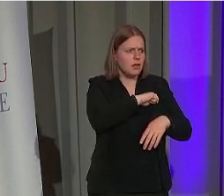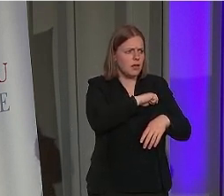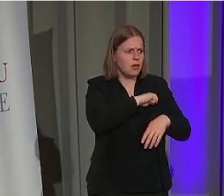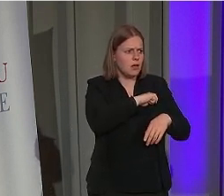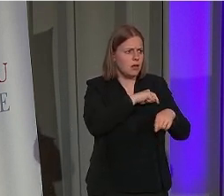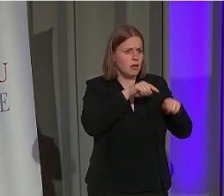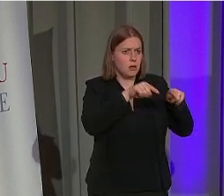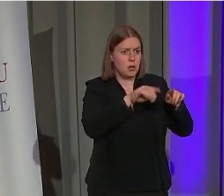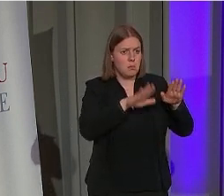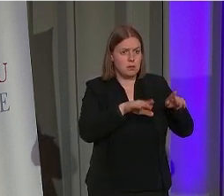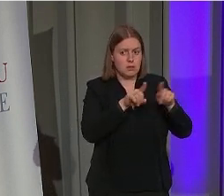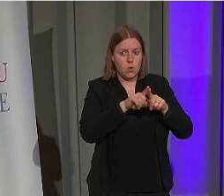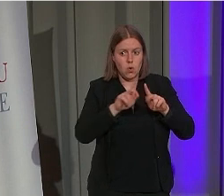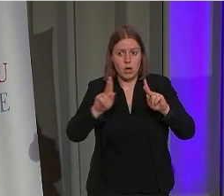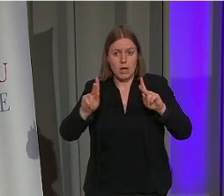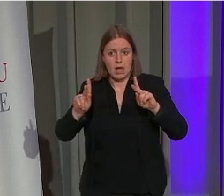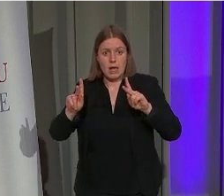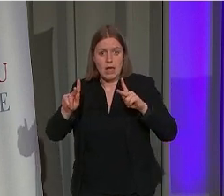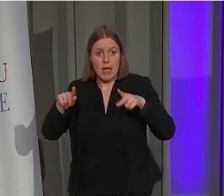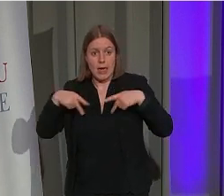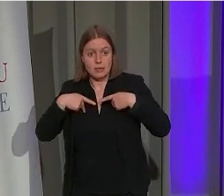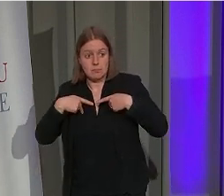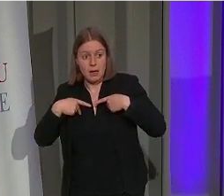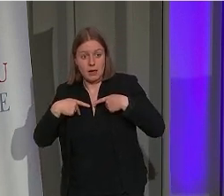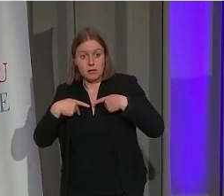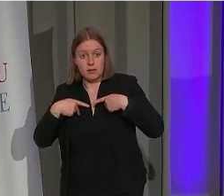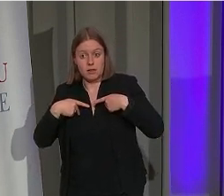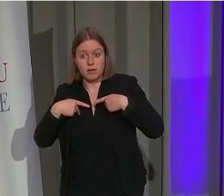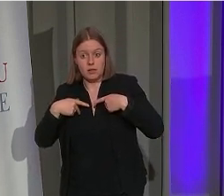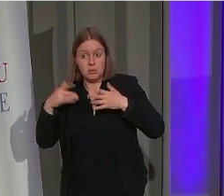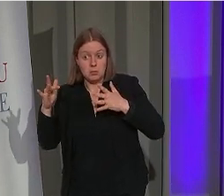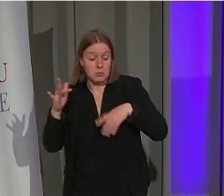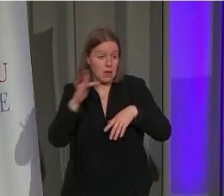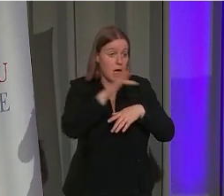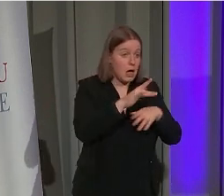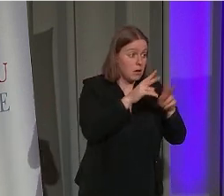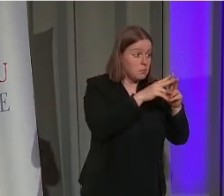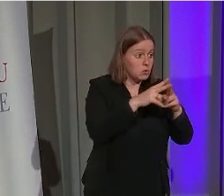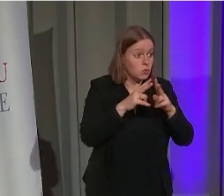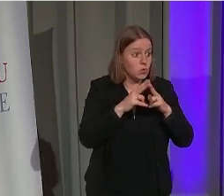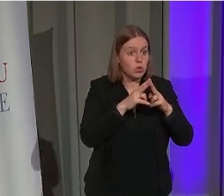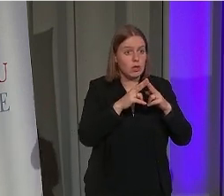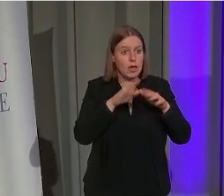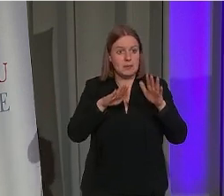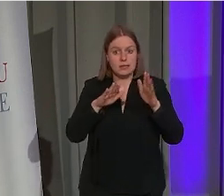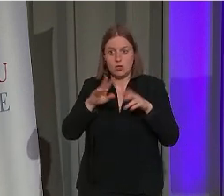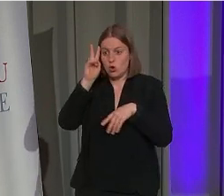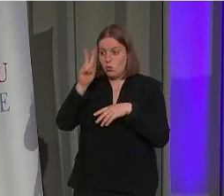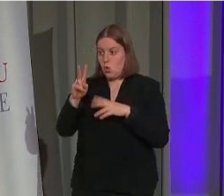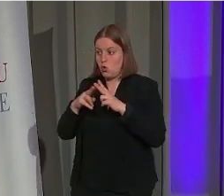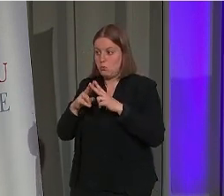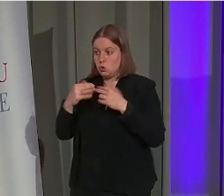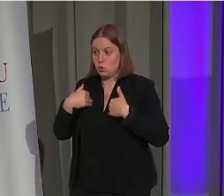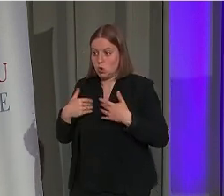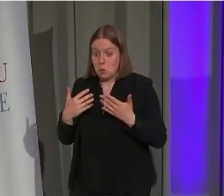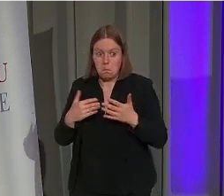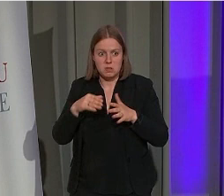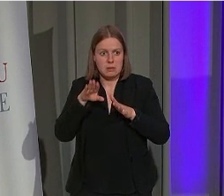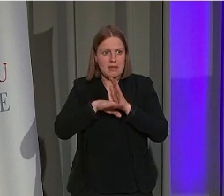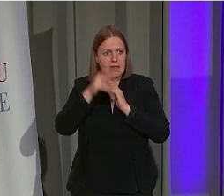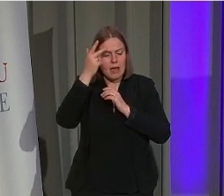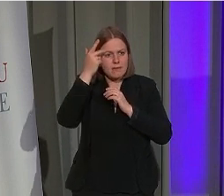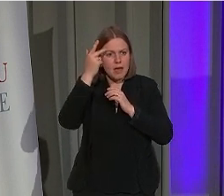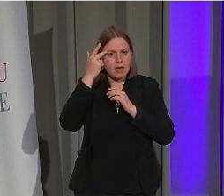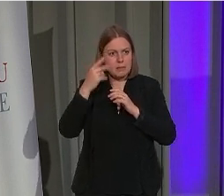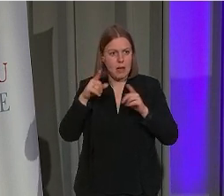the archaeological sites in Spain might attract experts that have a lot more knowledge than the normal visitors. A